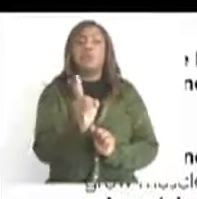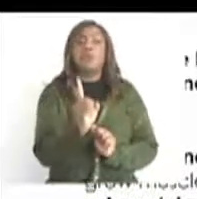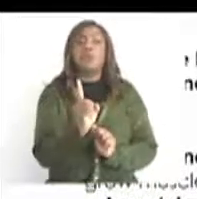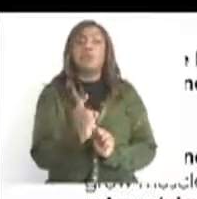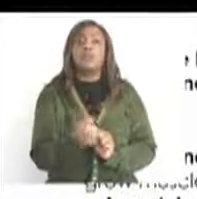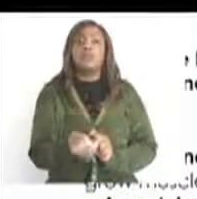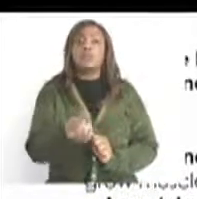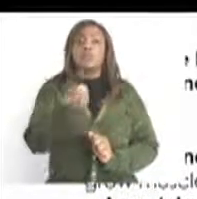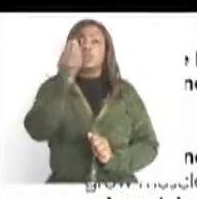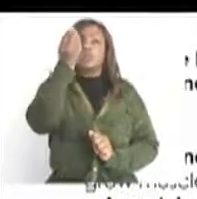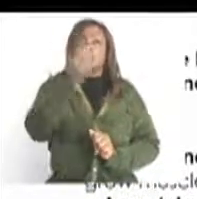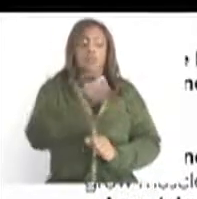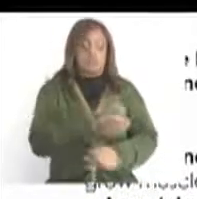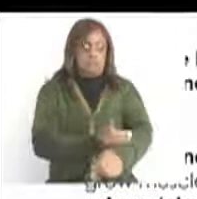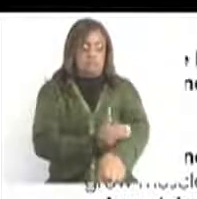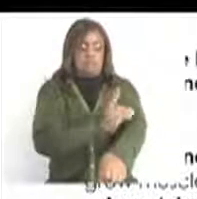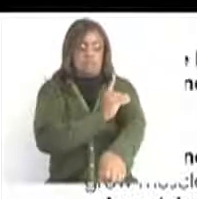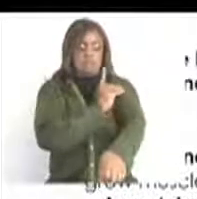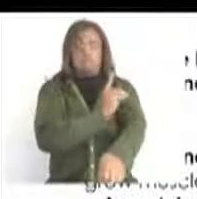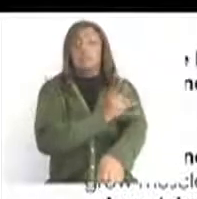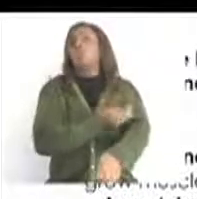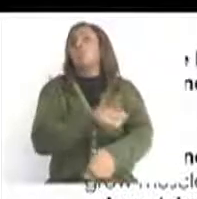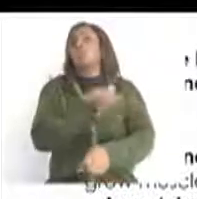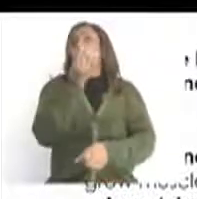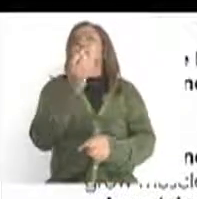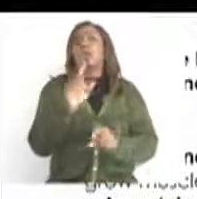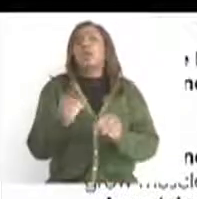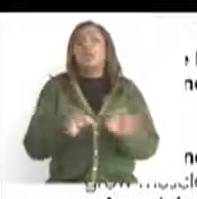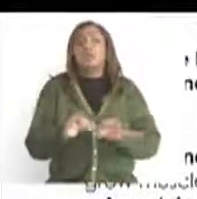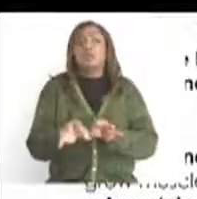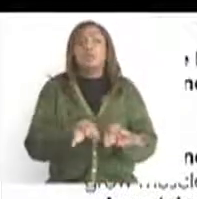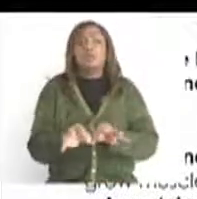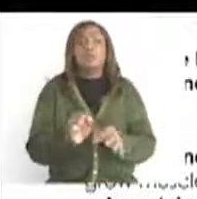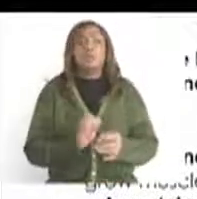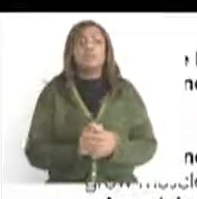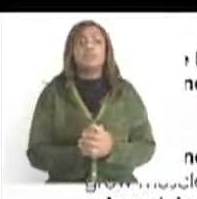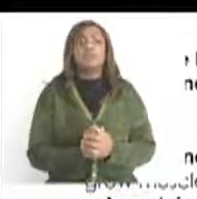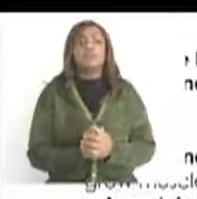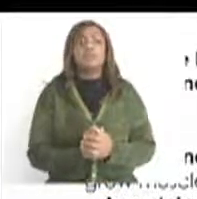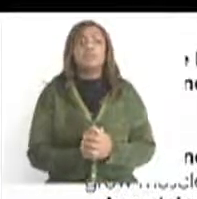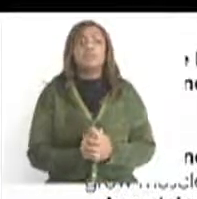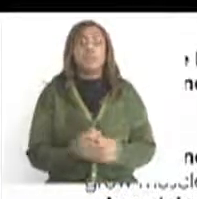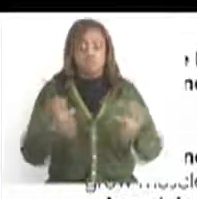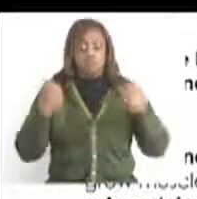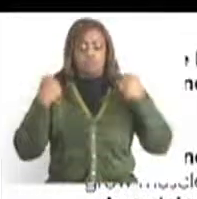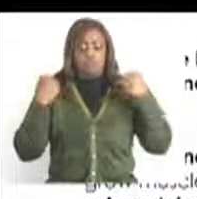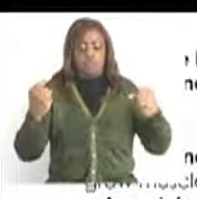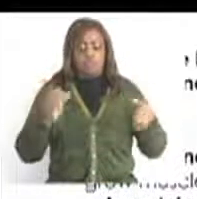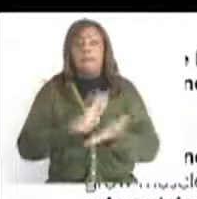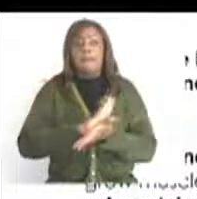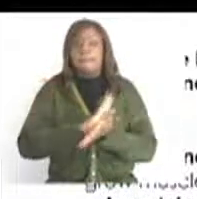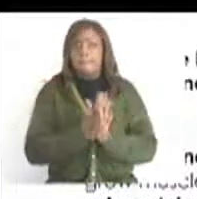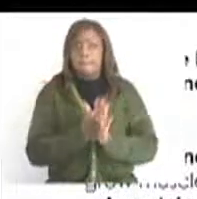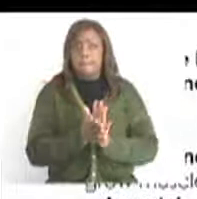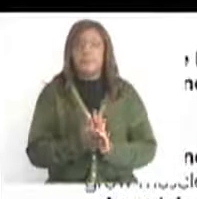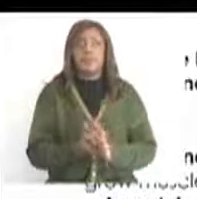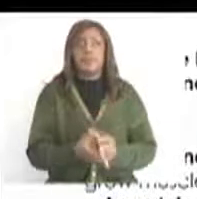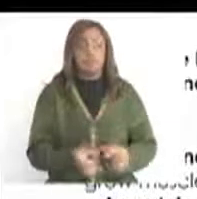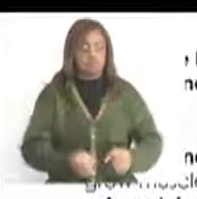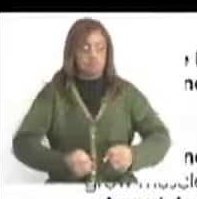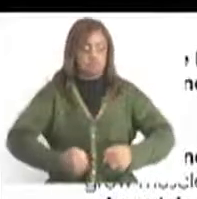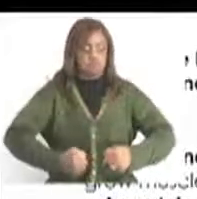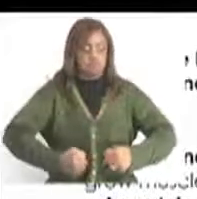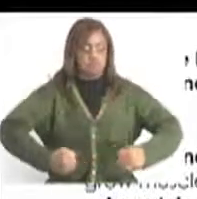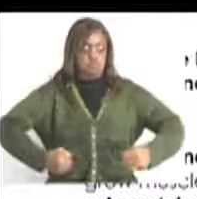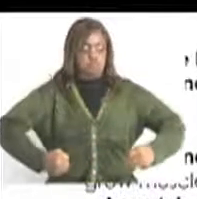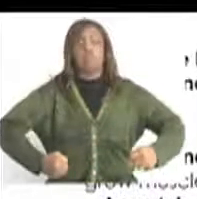and muscle growth. How do we explain them? You will get taller and stronger and start to grow muscles.